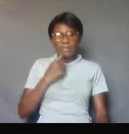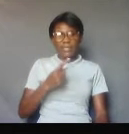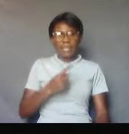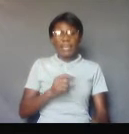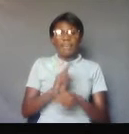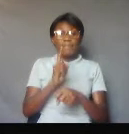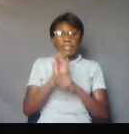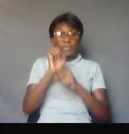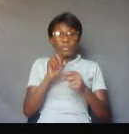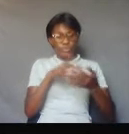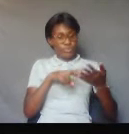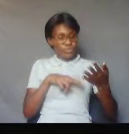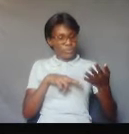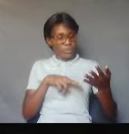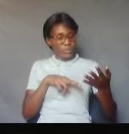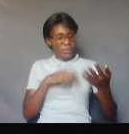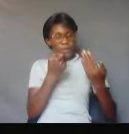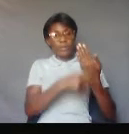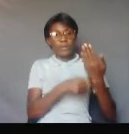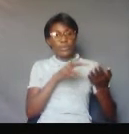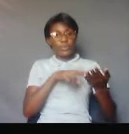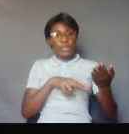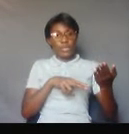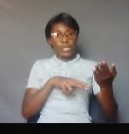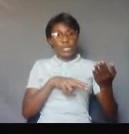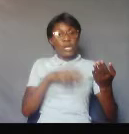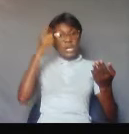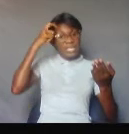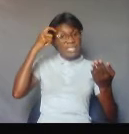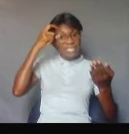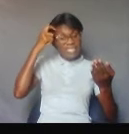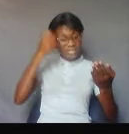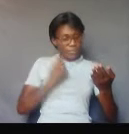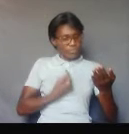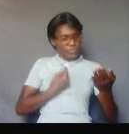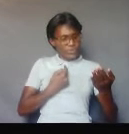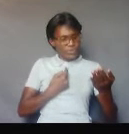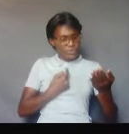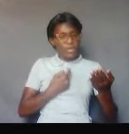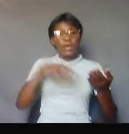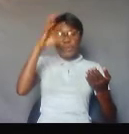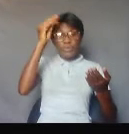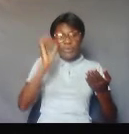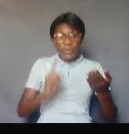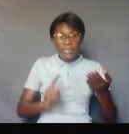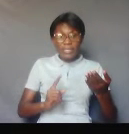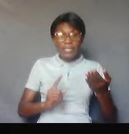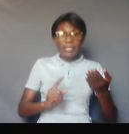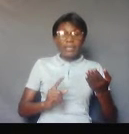That lens is your lens, and it's informed by where you stand and what you think and what you've lived in